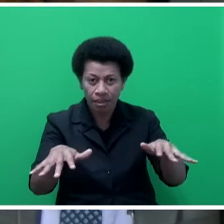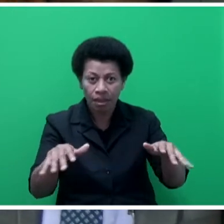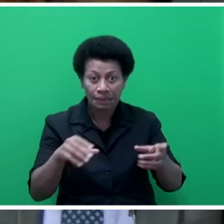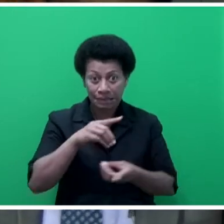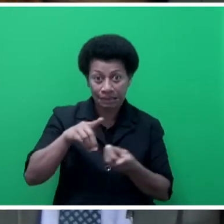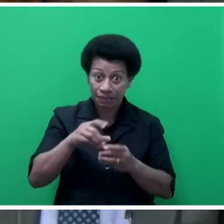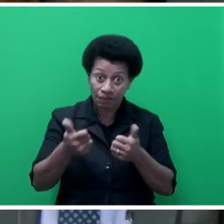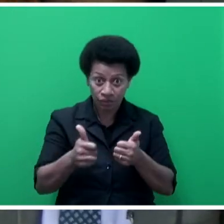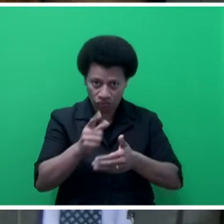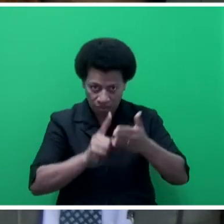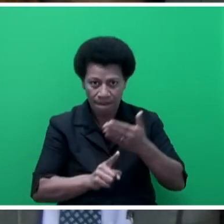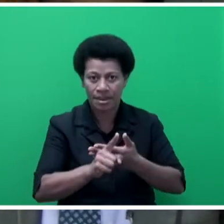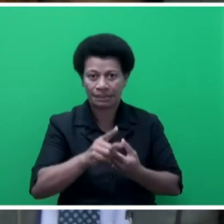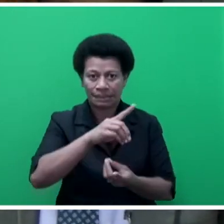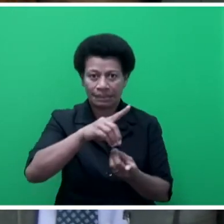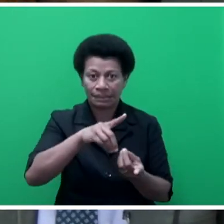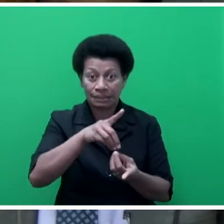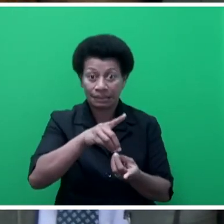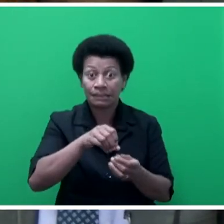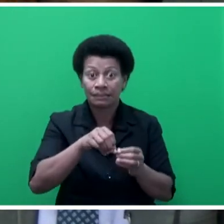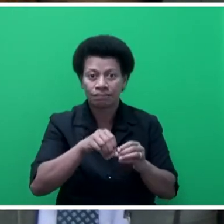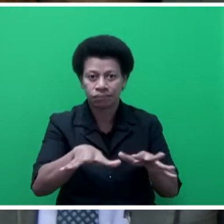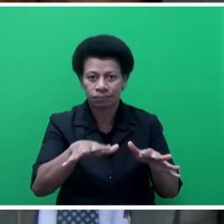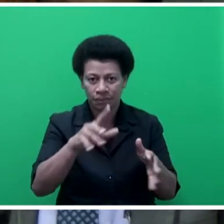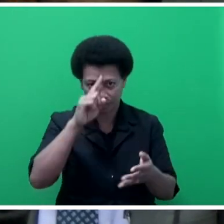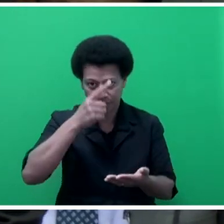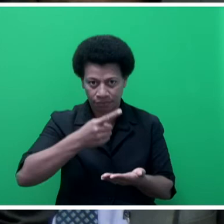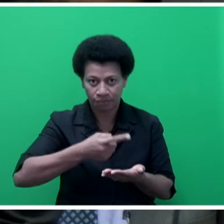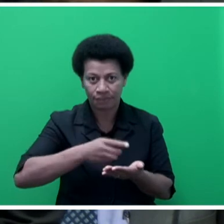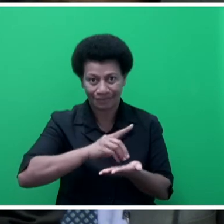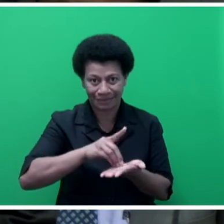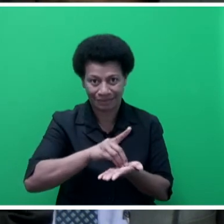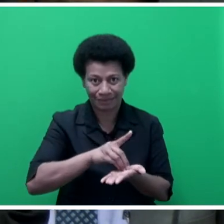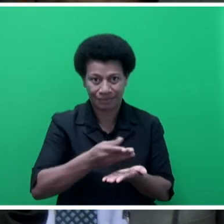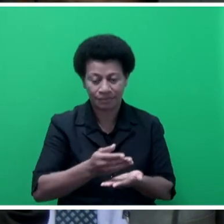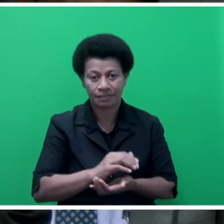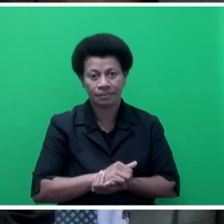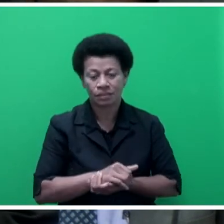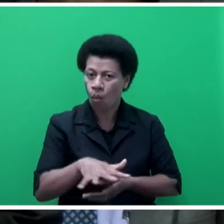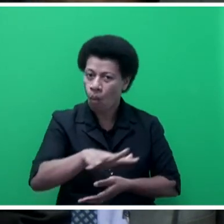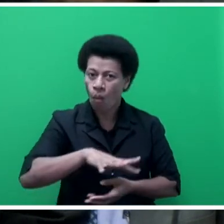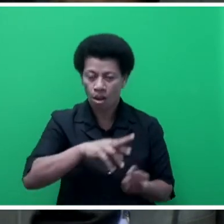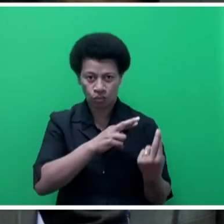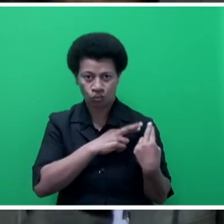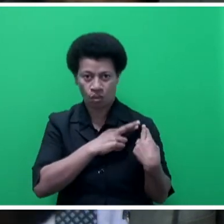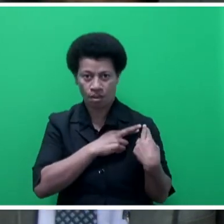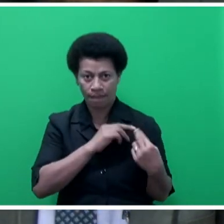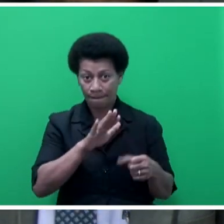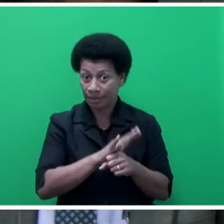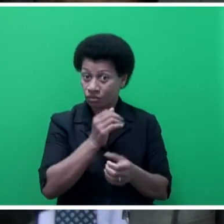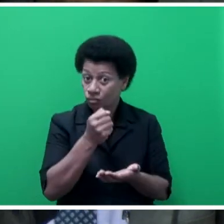disasters, that we all have a role to play in terms of source reduction. So we all have a role to play. We need to make sure that